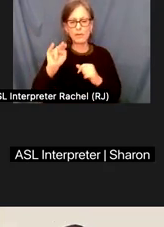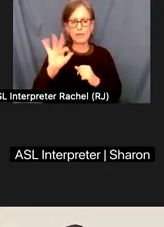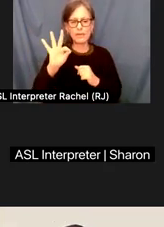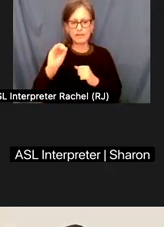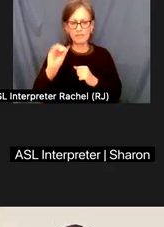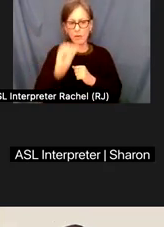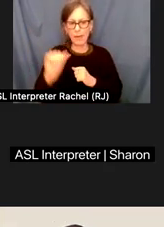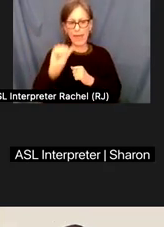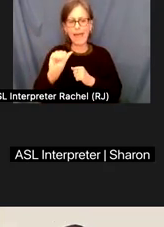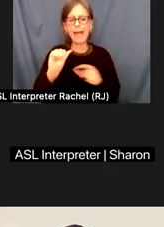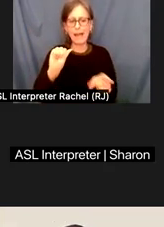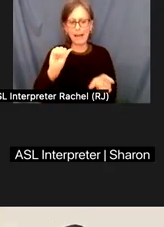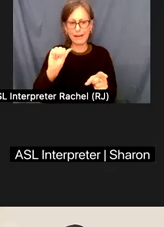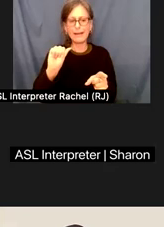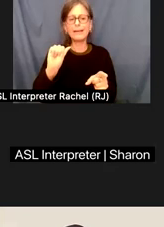info@earthquakecountry.org.